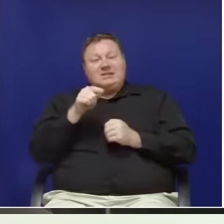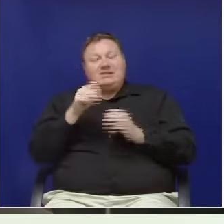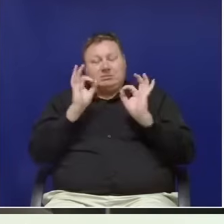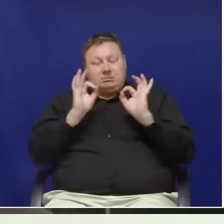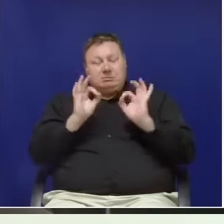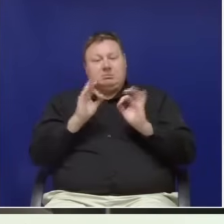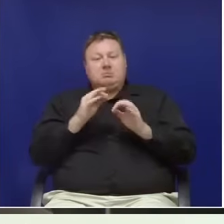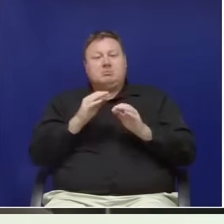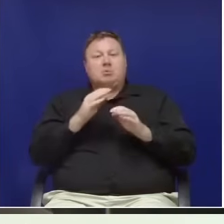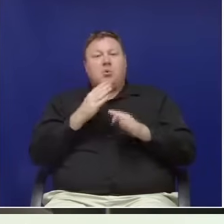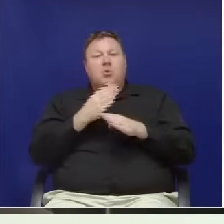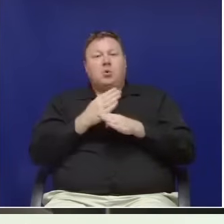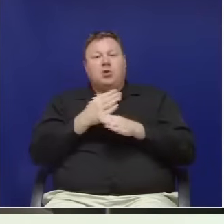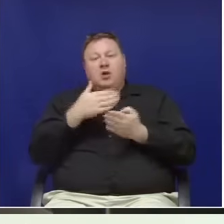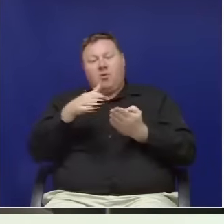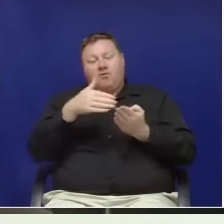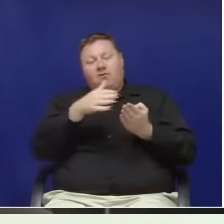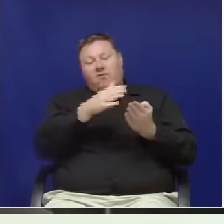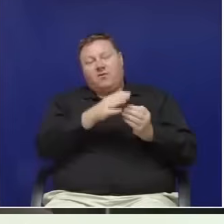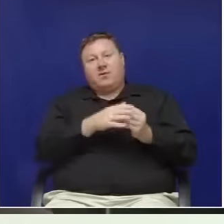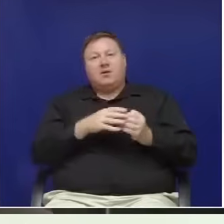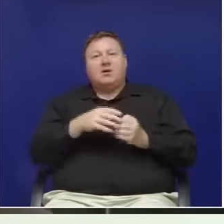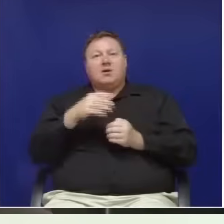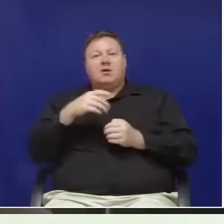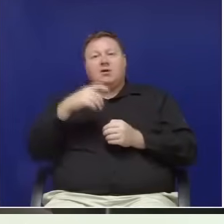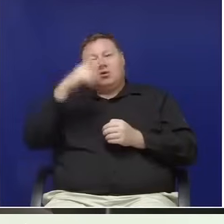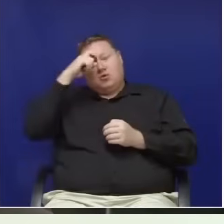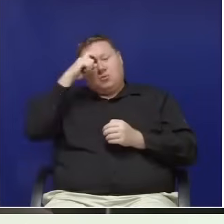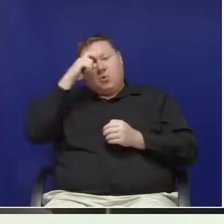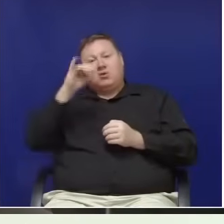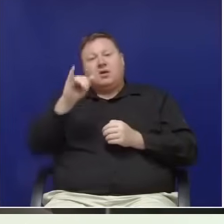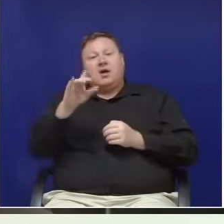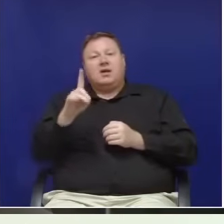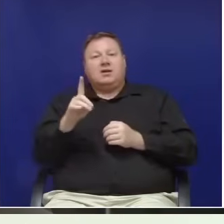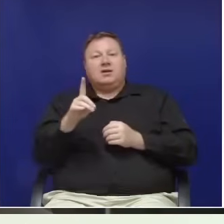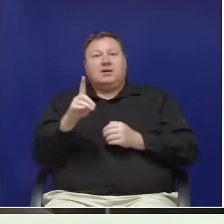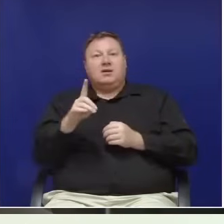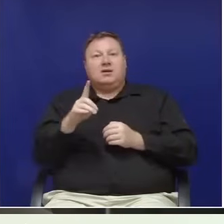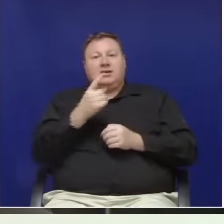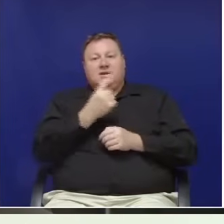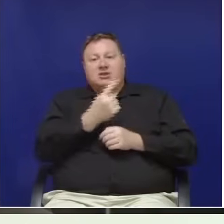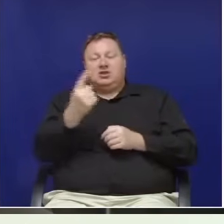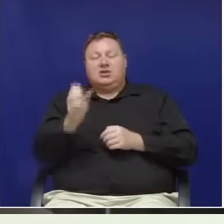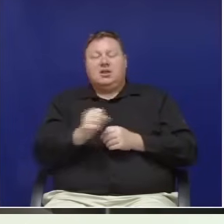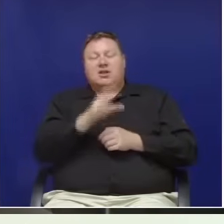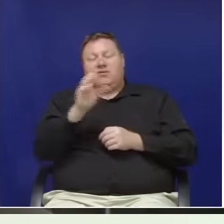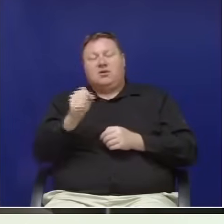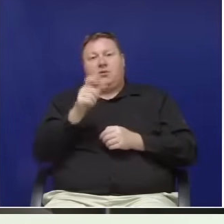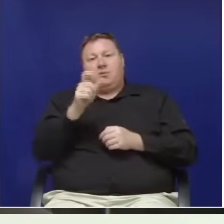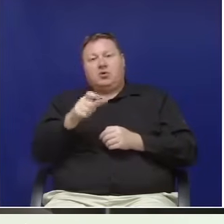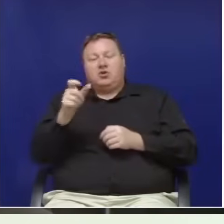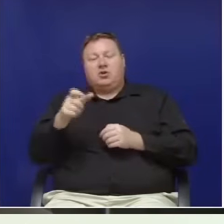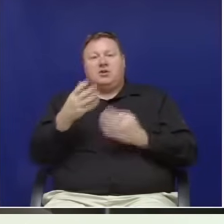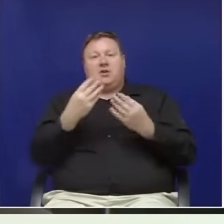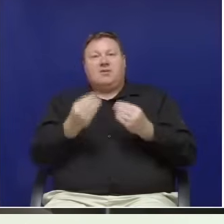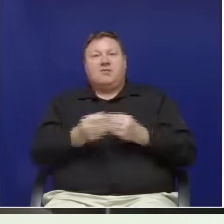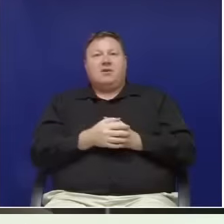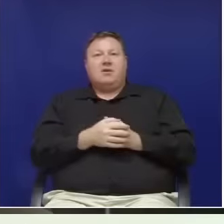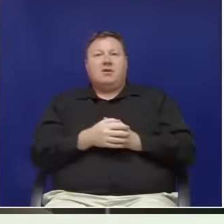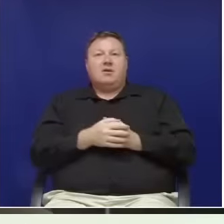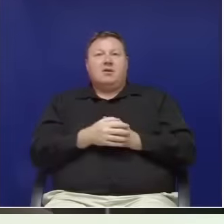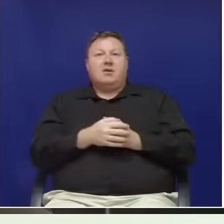to eradicate by making sure that we get smart IDs in the hands of every eligible South African, and by making sure we move away from